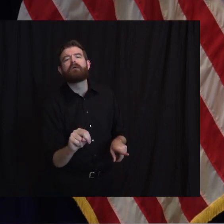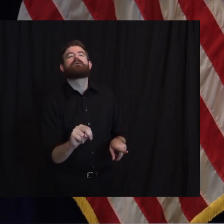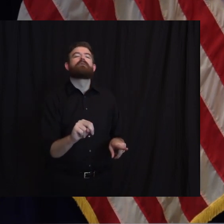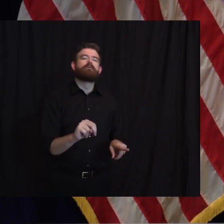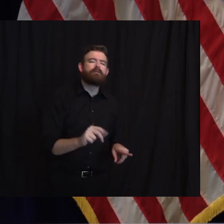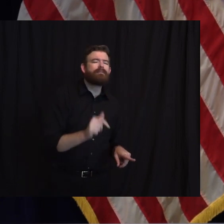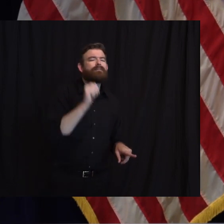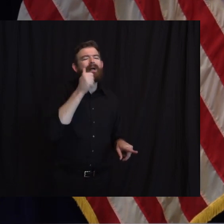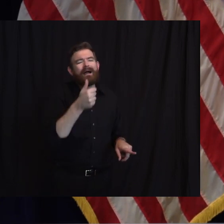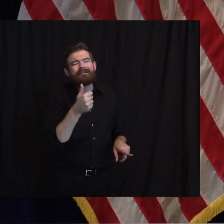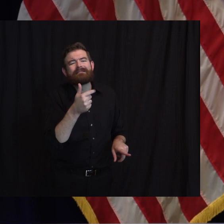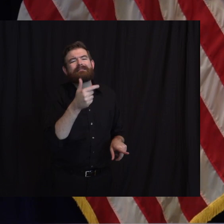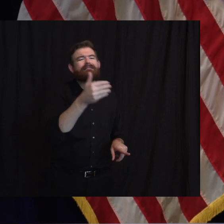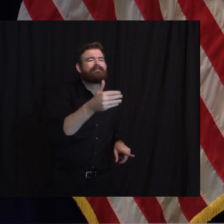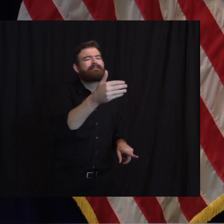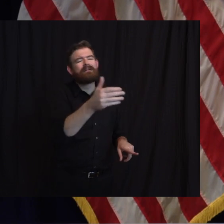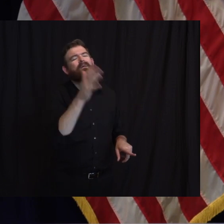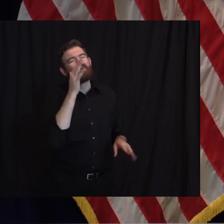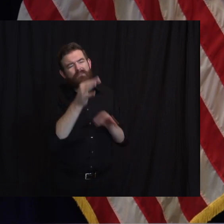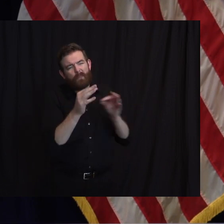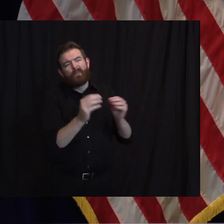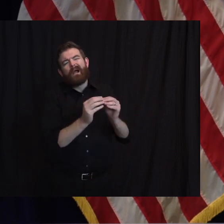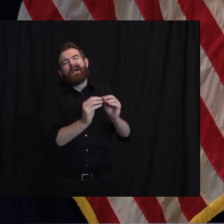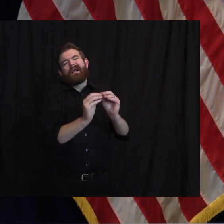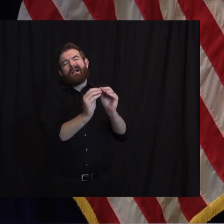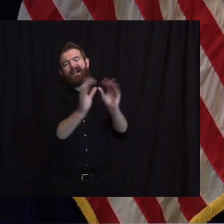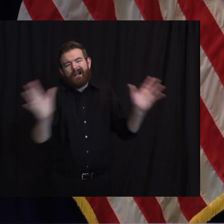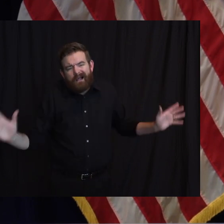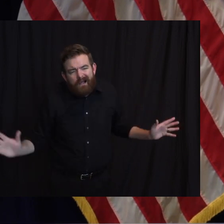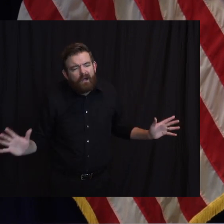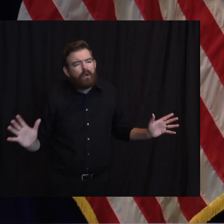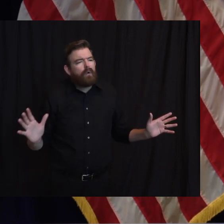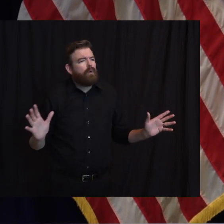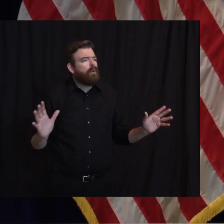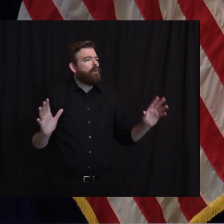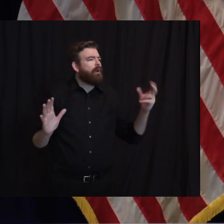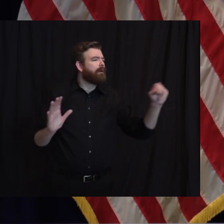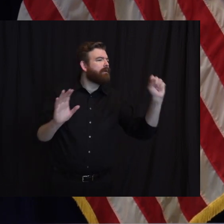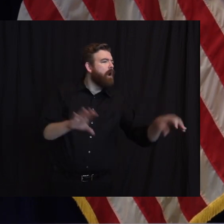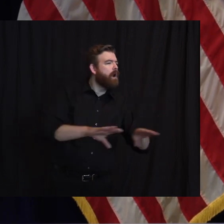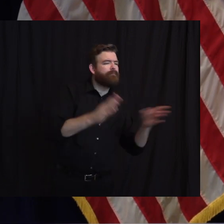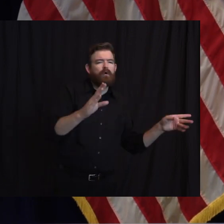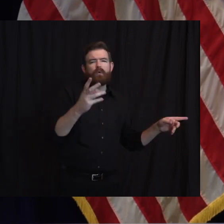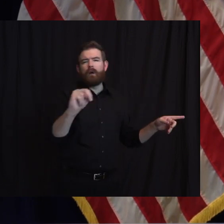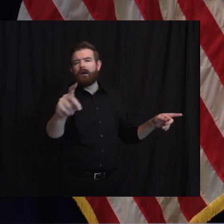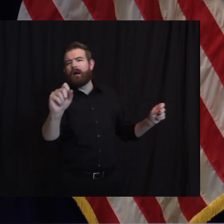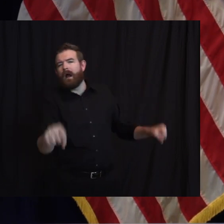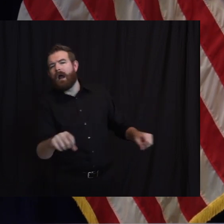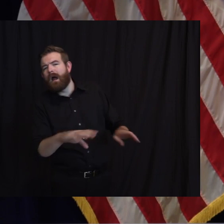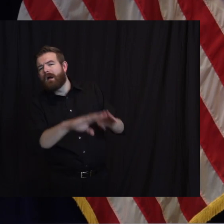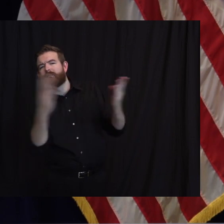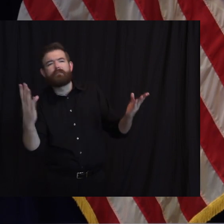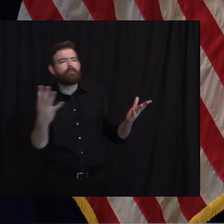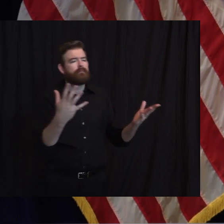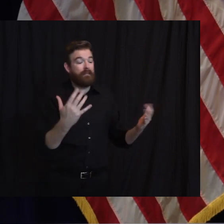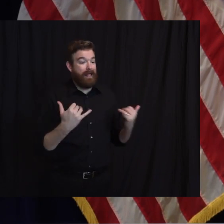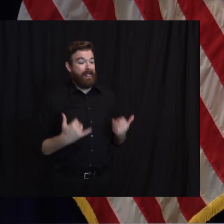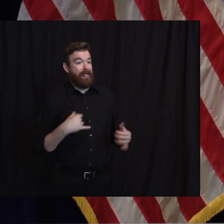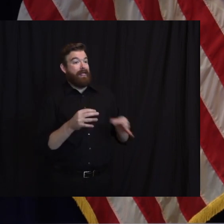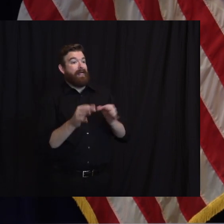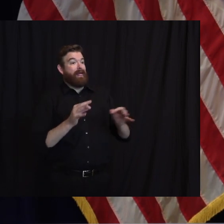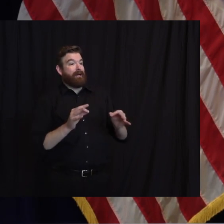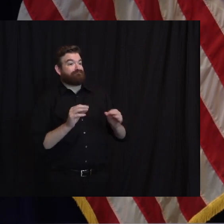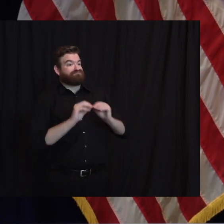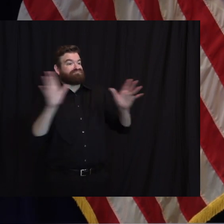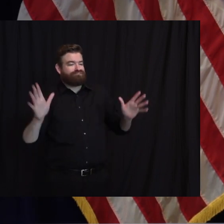going to clarify pretty much what the answer to that question. And as it relates to a bill that's come